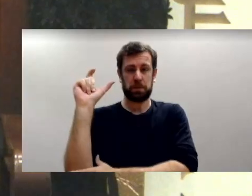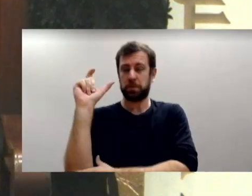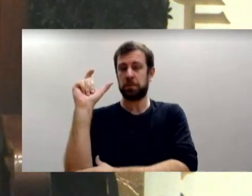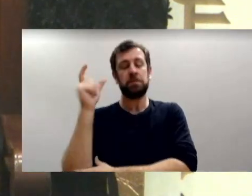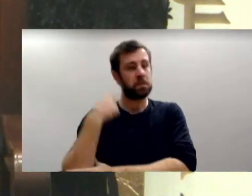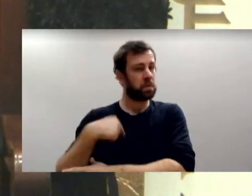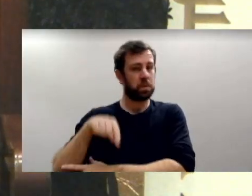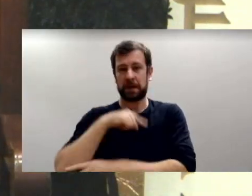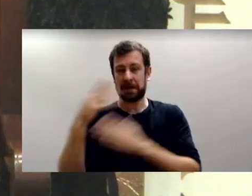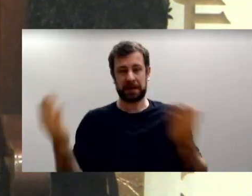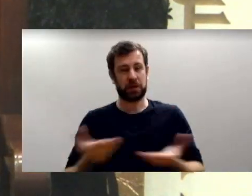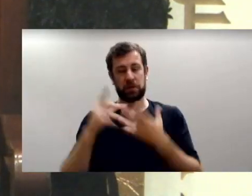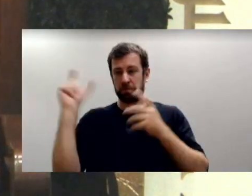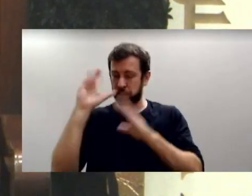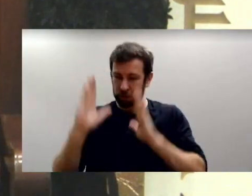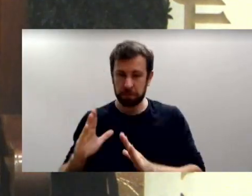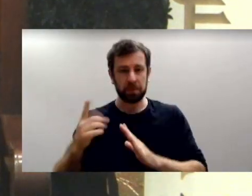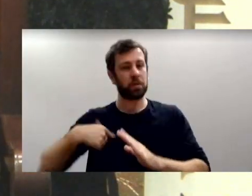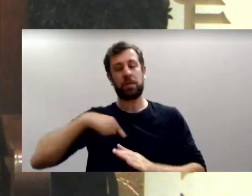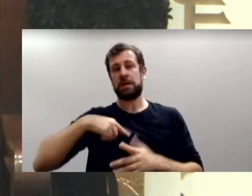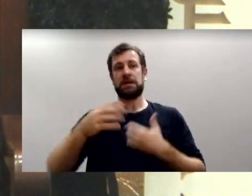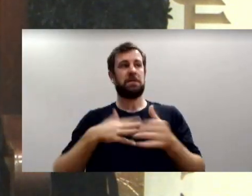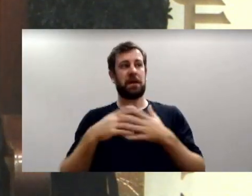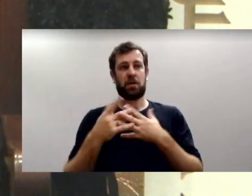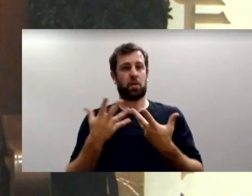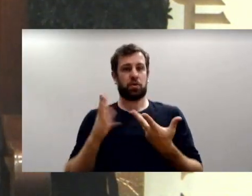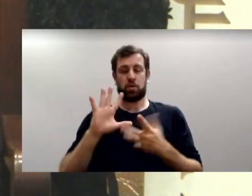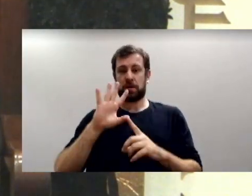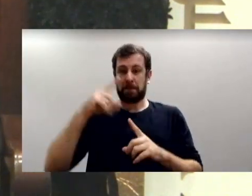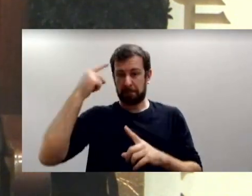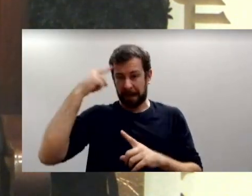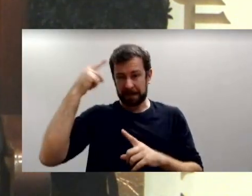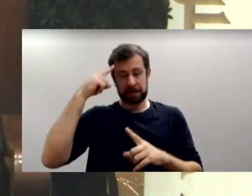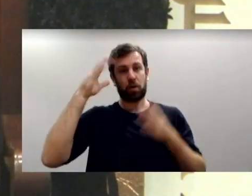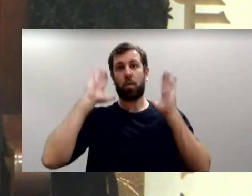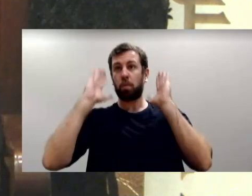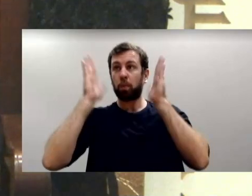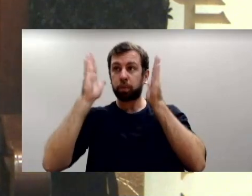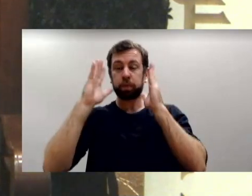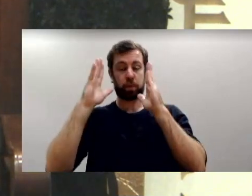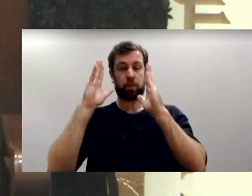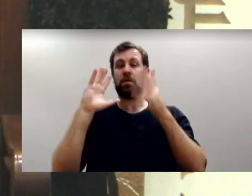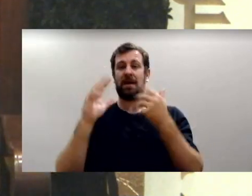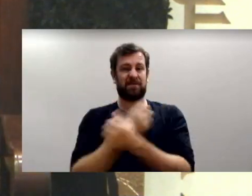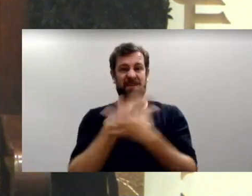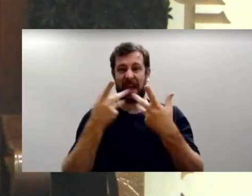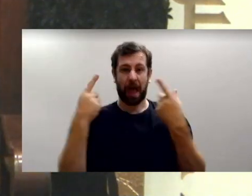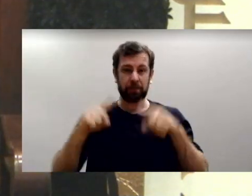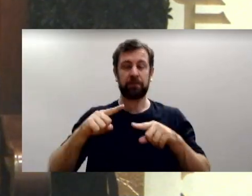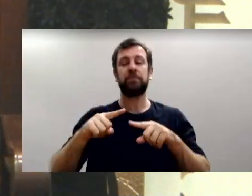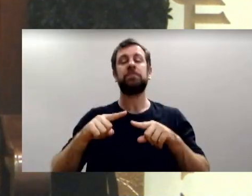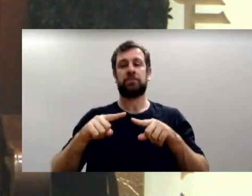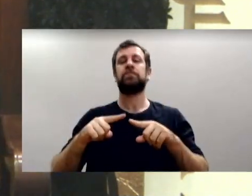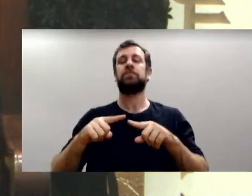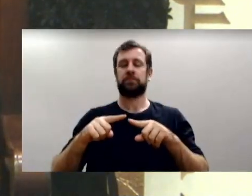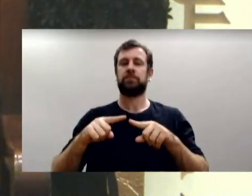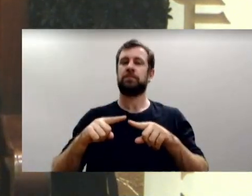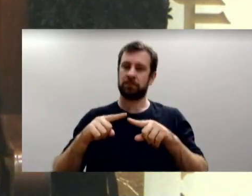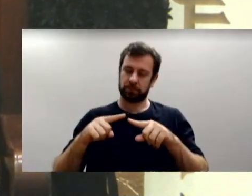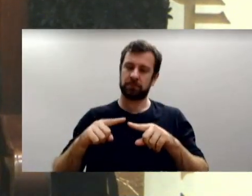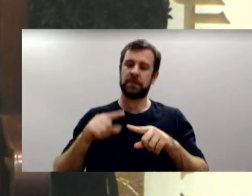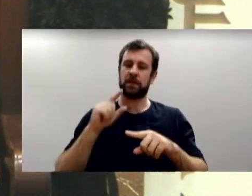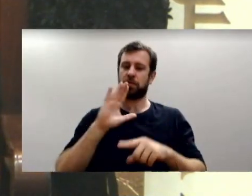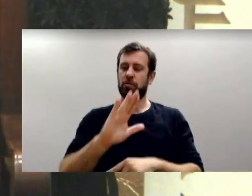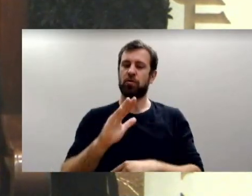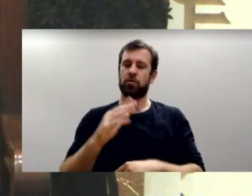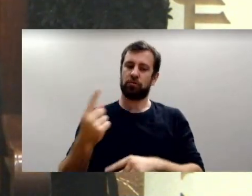in whatever state he or she is, as long as they are mentally alert, it will be wajib on him or her to do